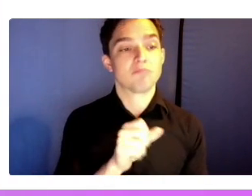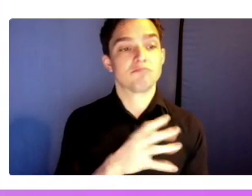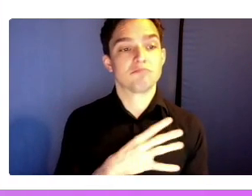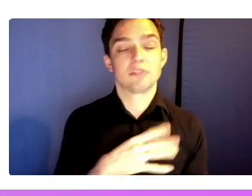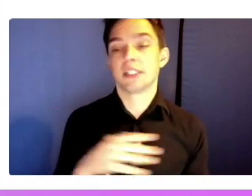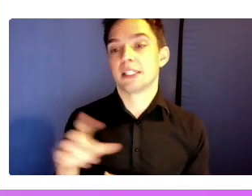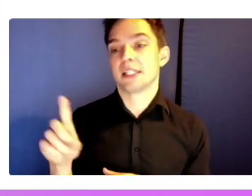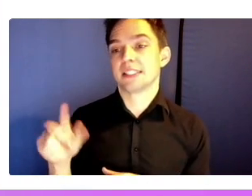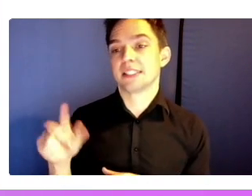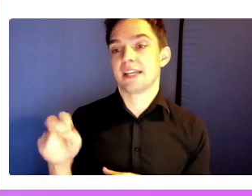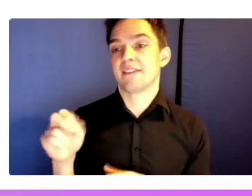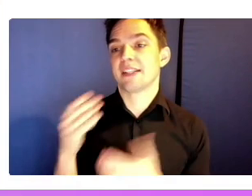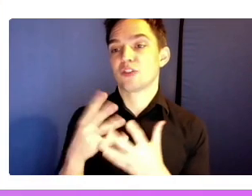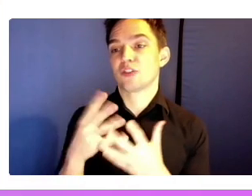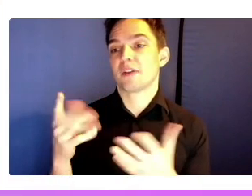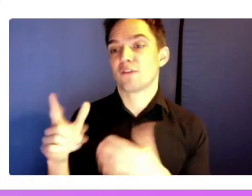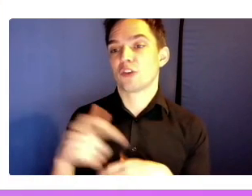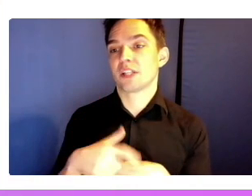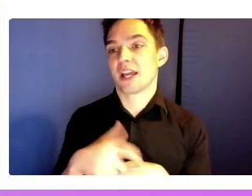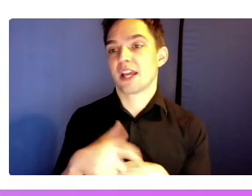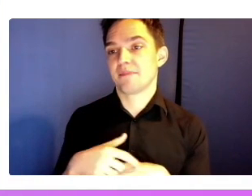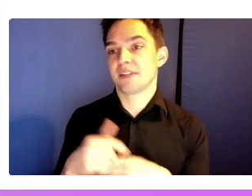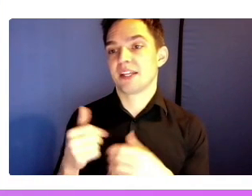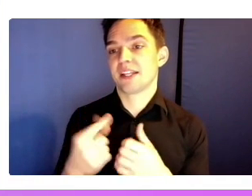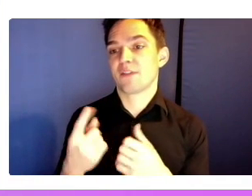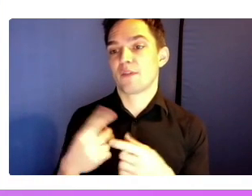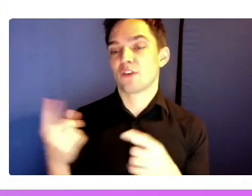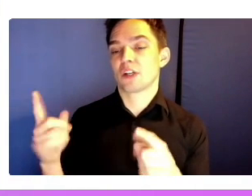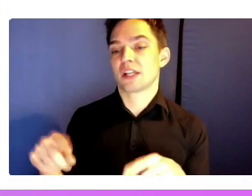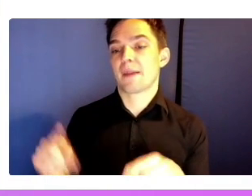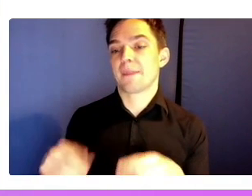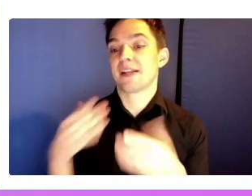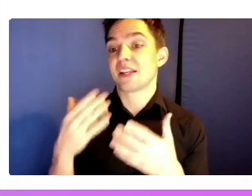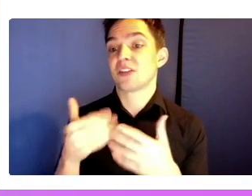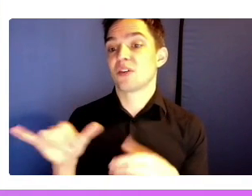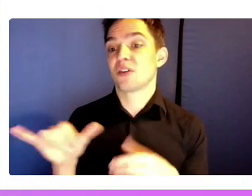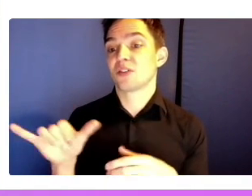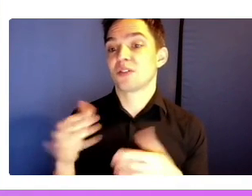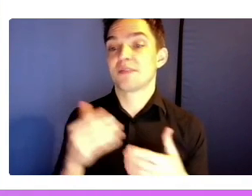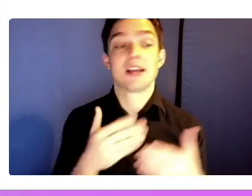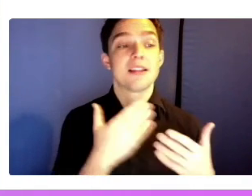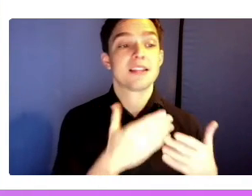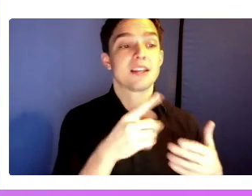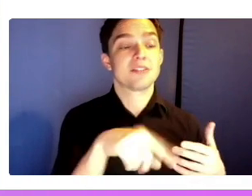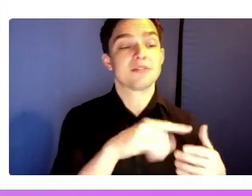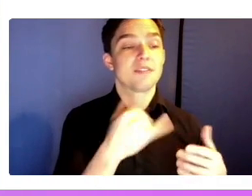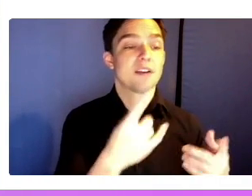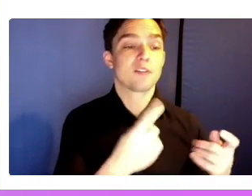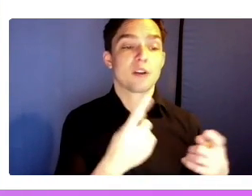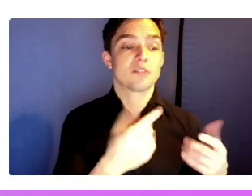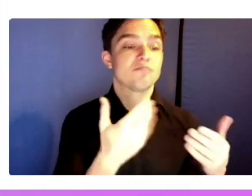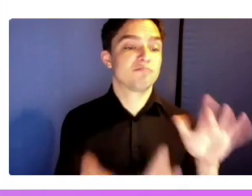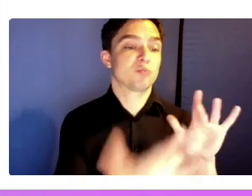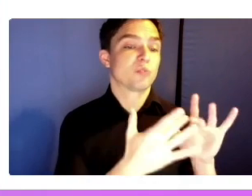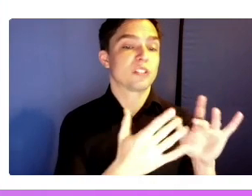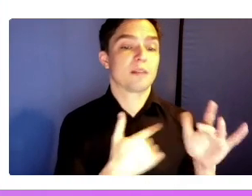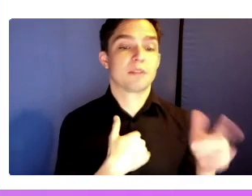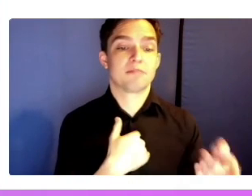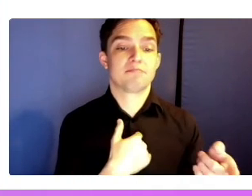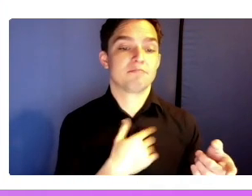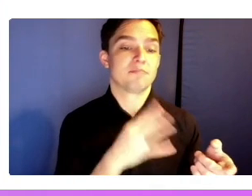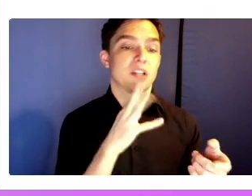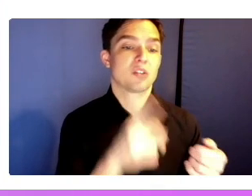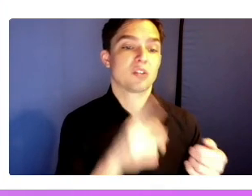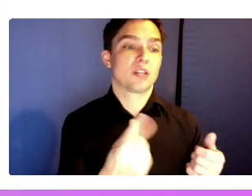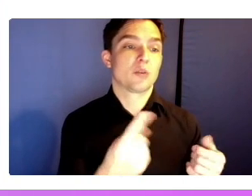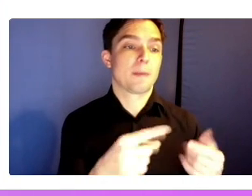Dave, thank you so much for your time, and everyone for attending. Thank you as well. Well, thank you all. And yeah, if you have questions, please reach out. I'd love to talk to anyone